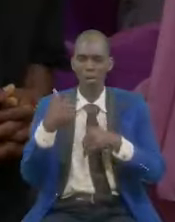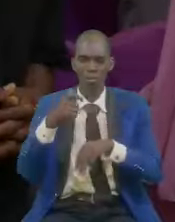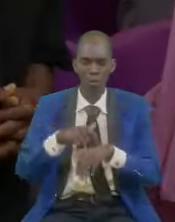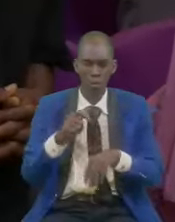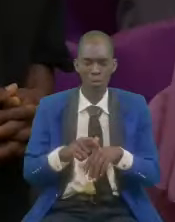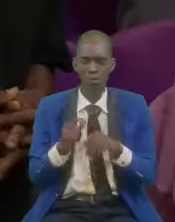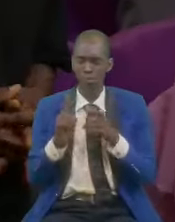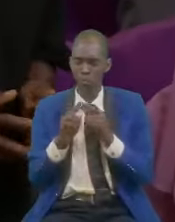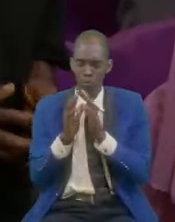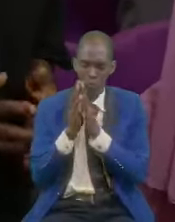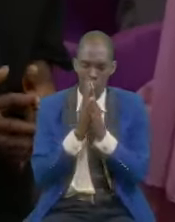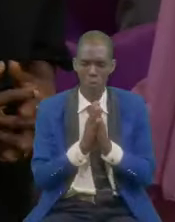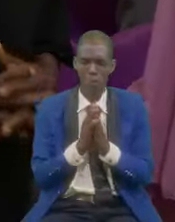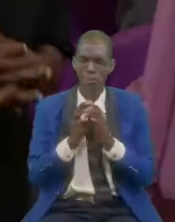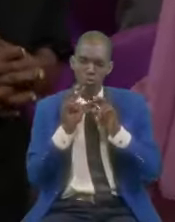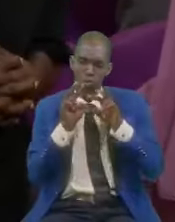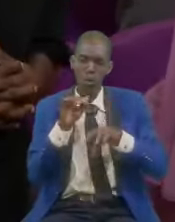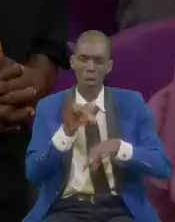looking at the condition of your heart,